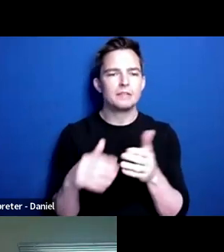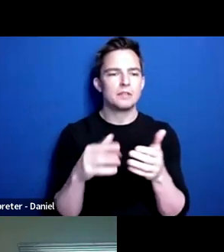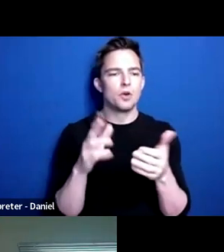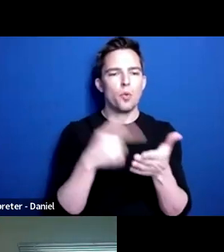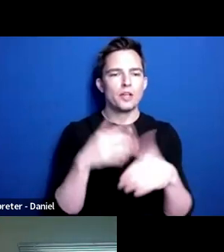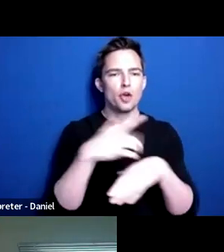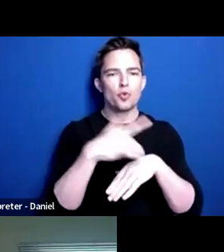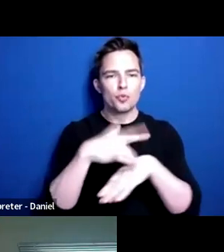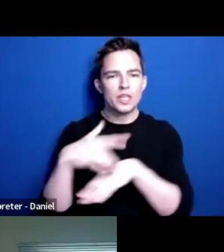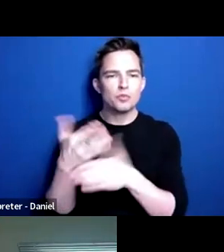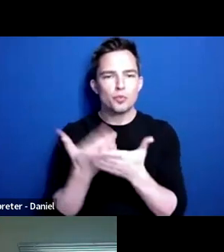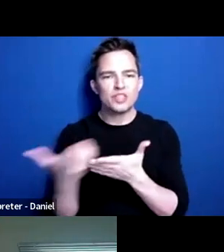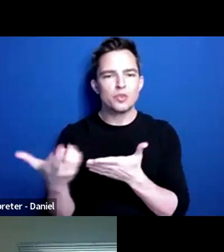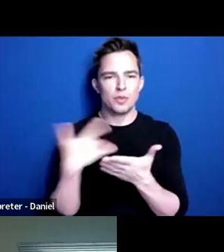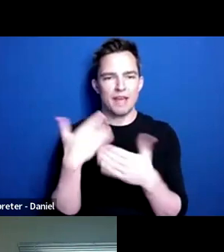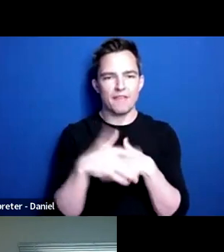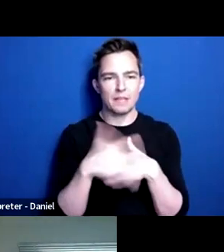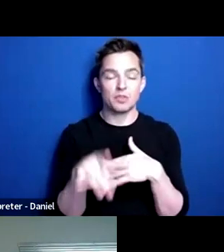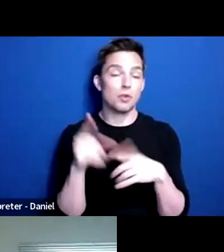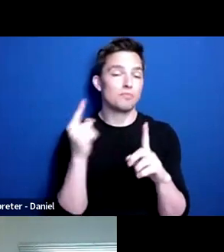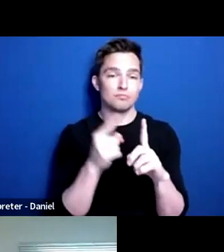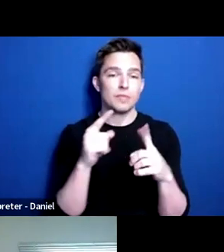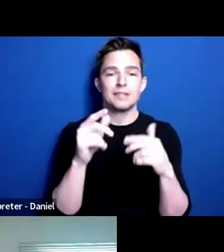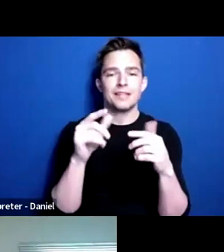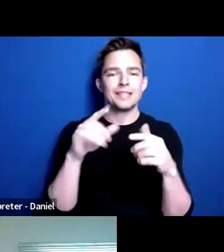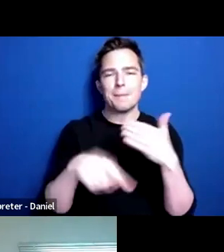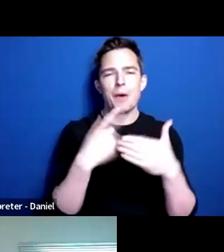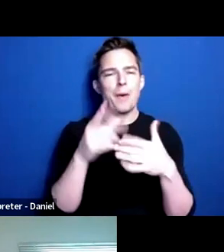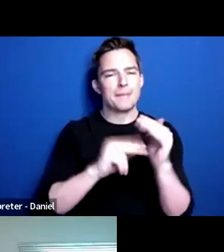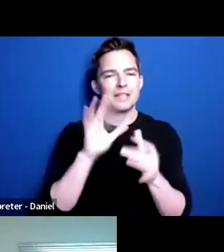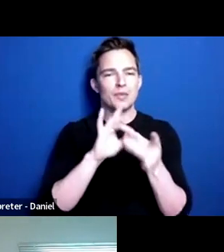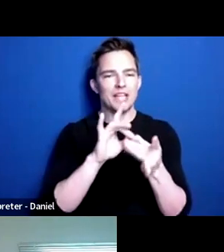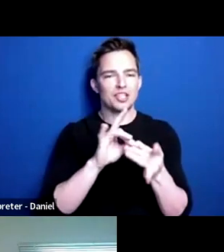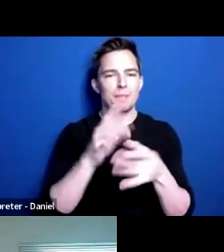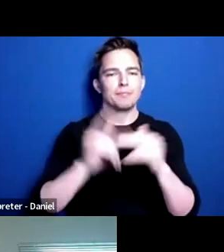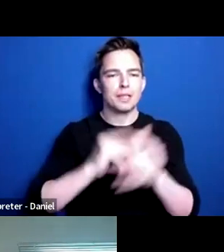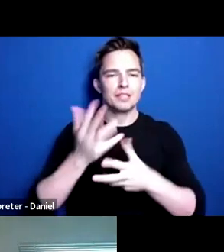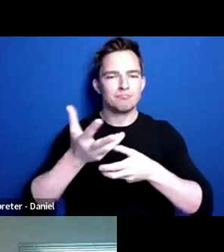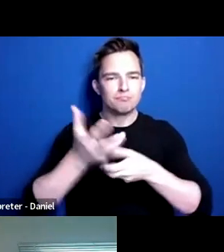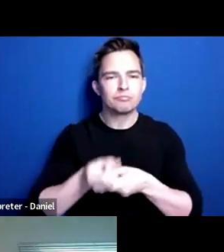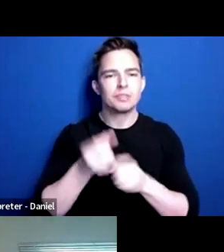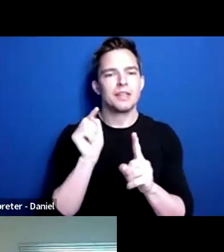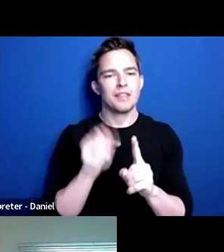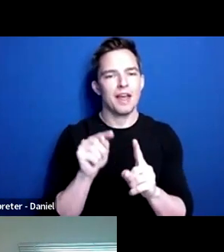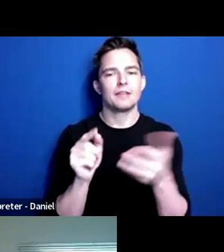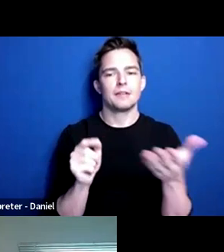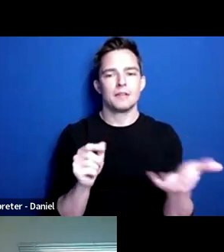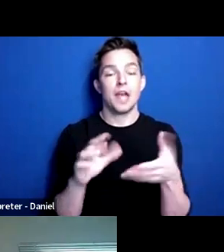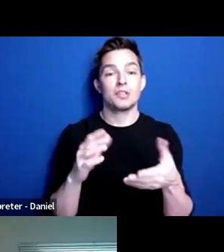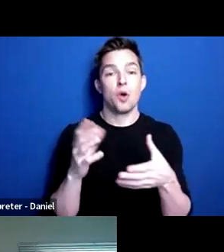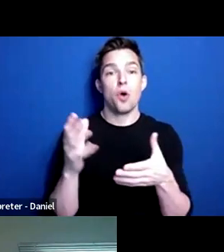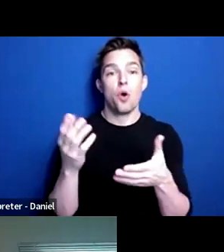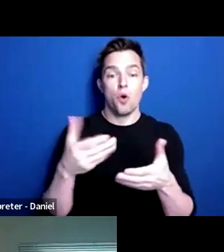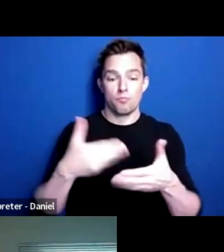about relationships and building those relationships, and there's trust, and, you know, again, holding your